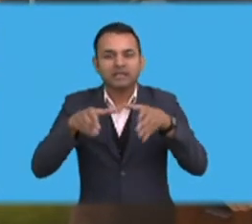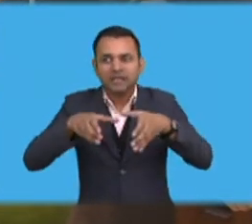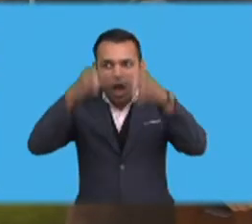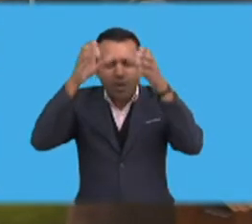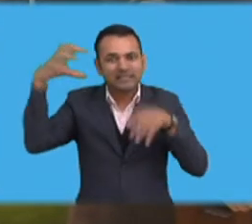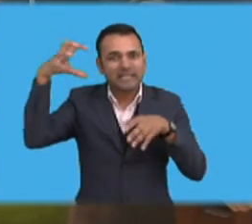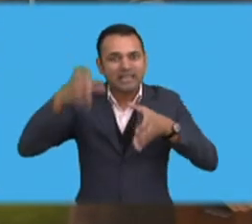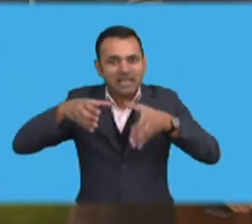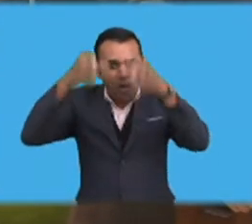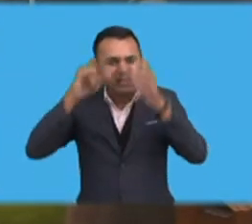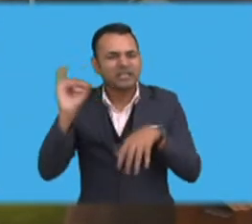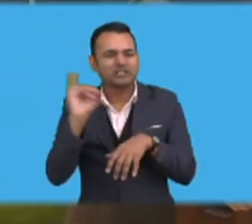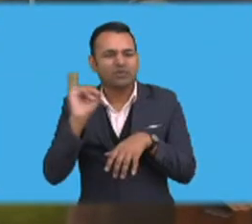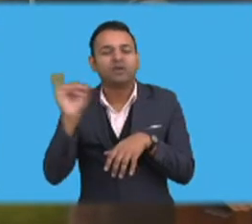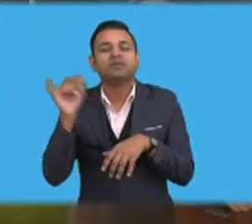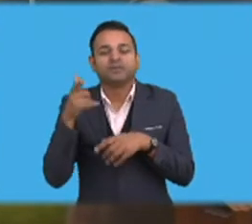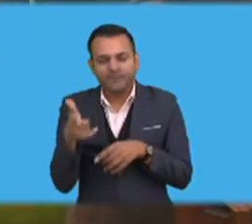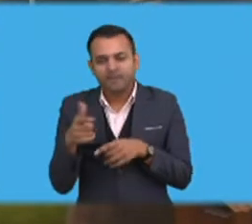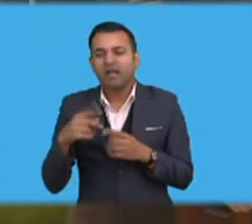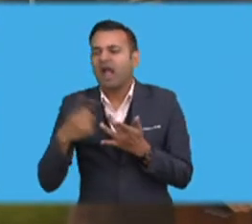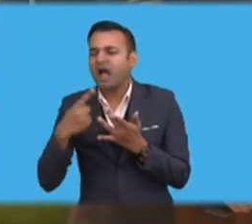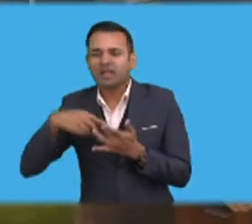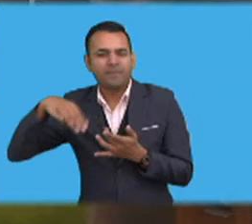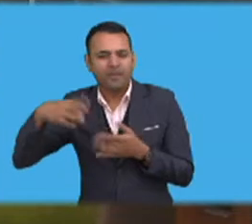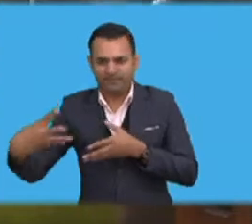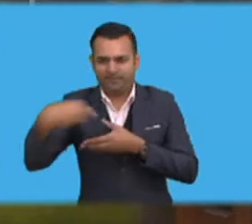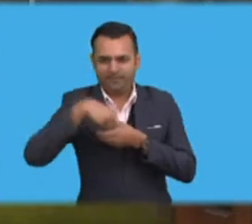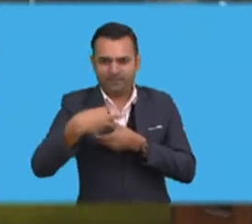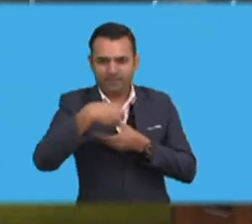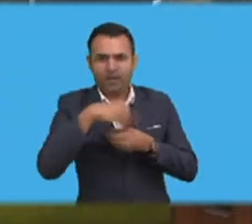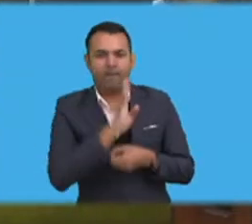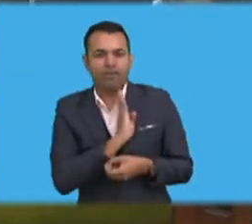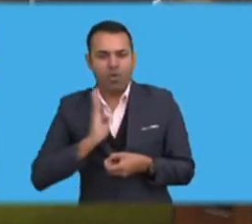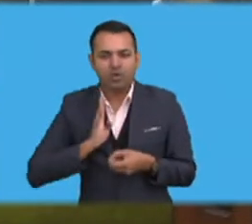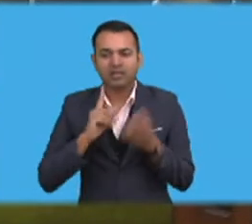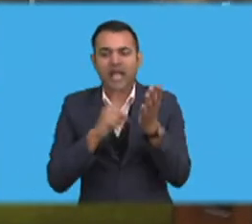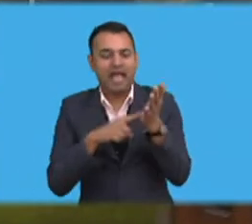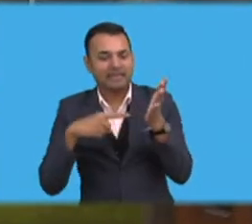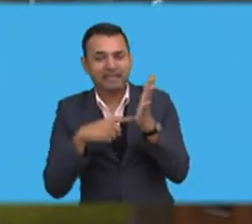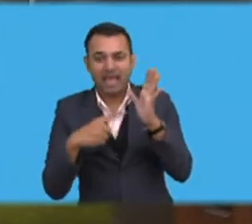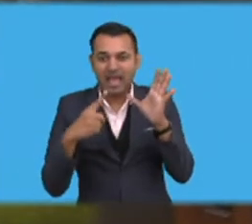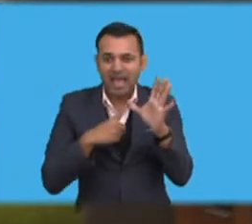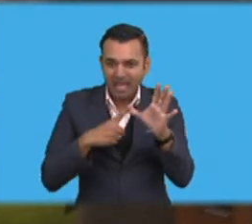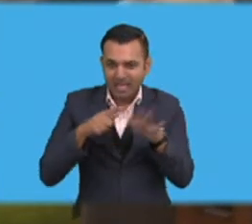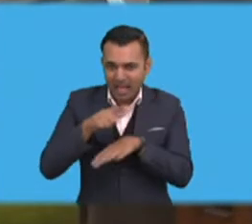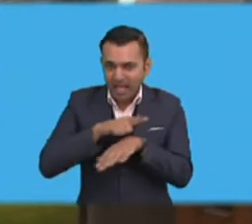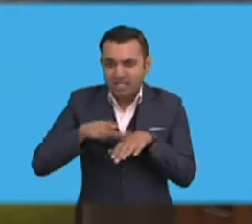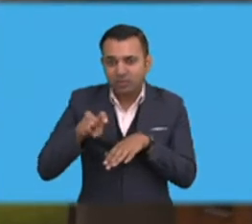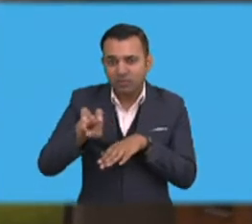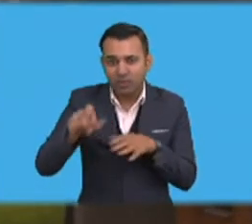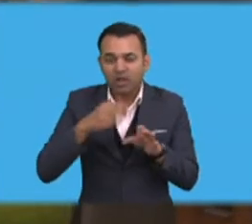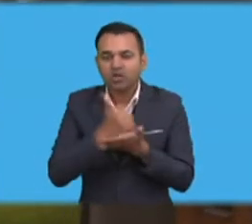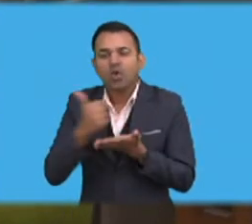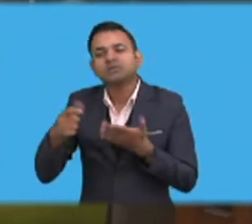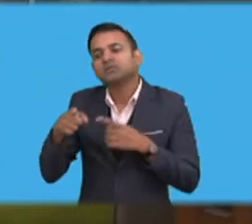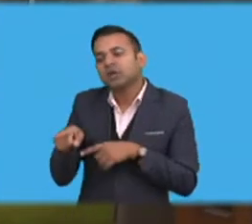member of the board, who is also board member of LTA. Dr. Iferemi Wanganimbete, a well-known surgeon also, who comes from